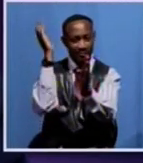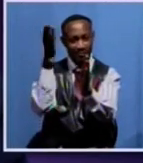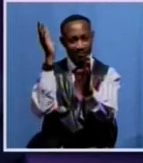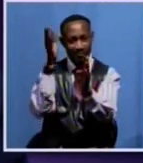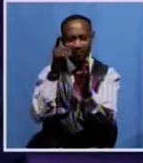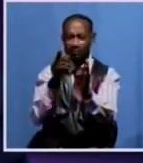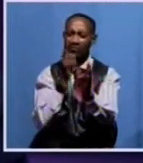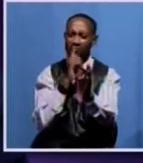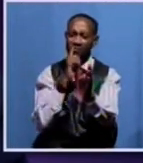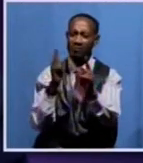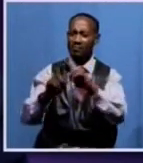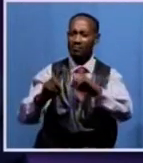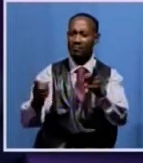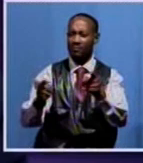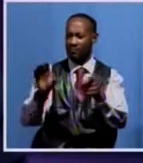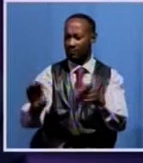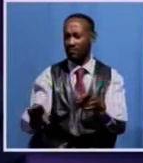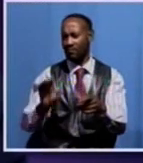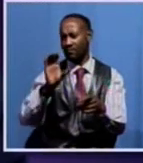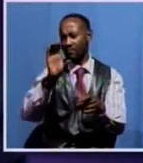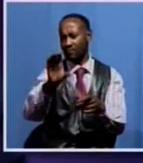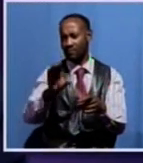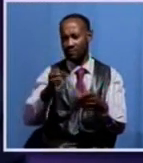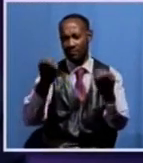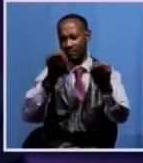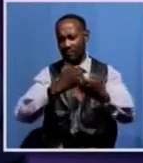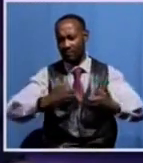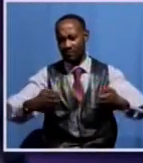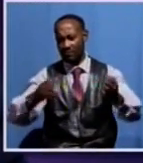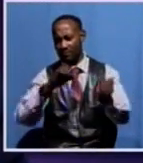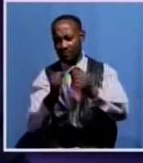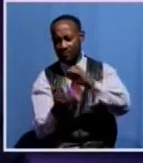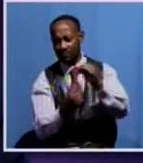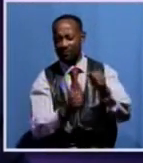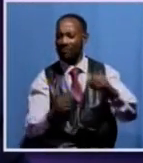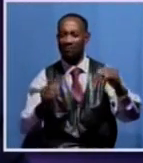talk. Your allocation to environmental protection is down from, I think,